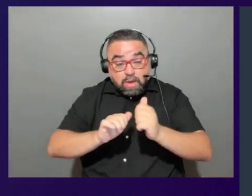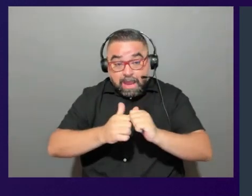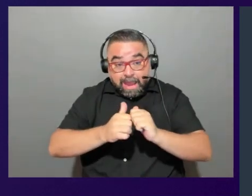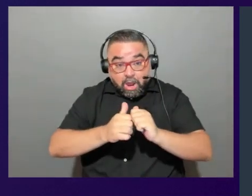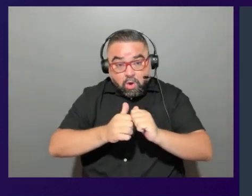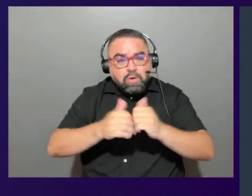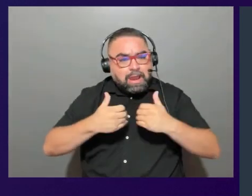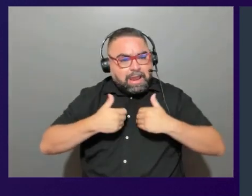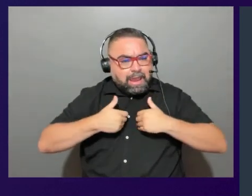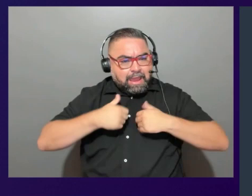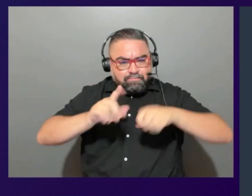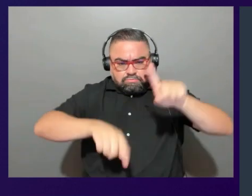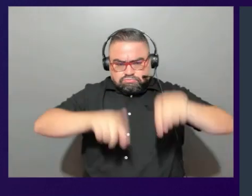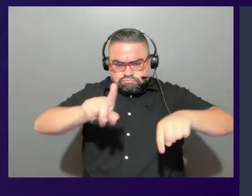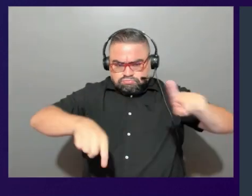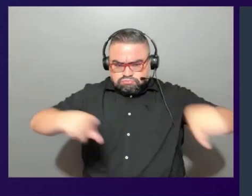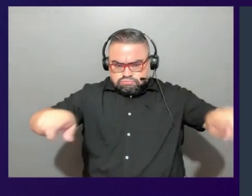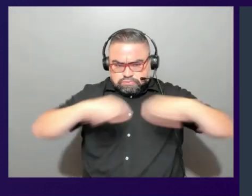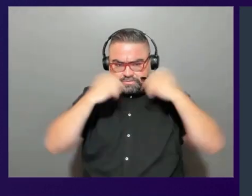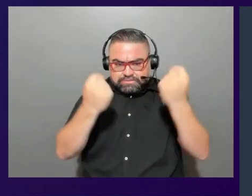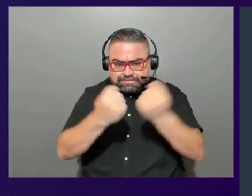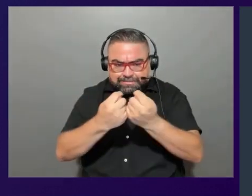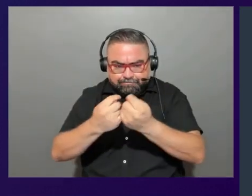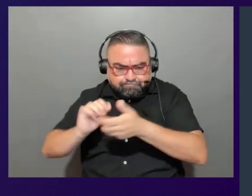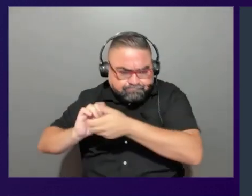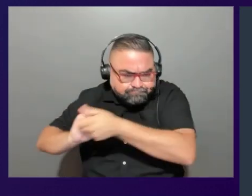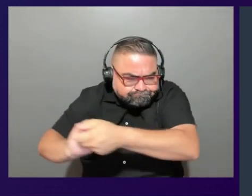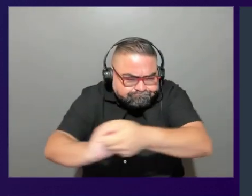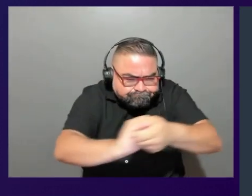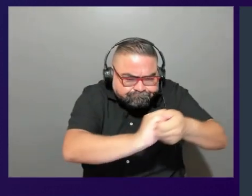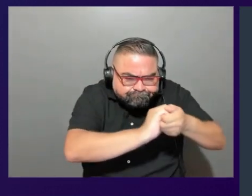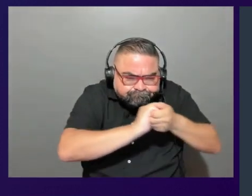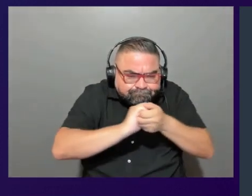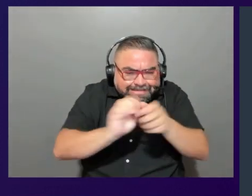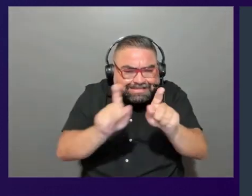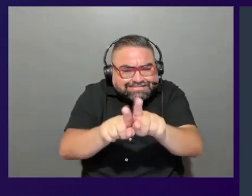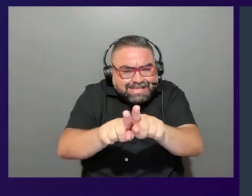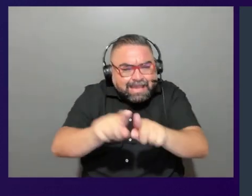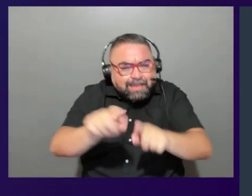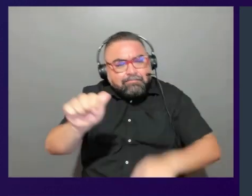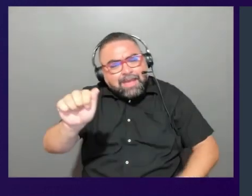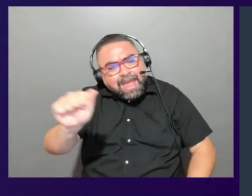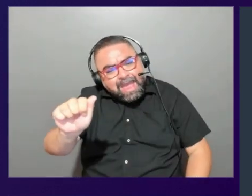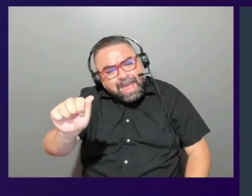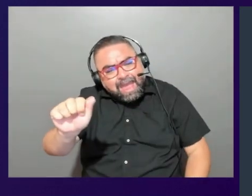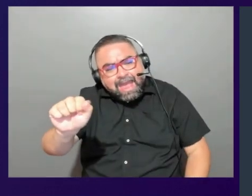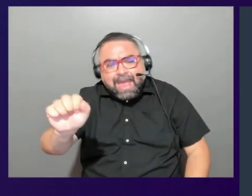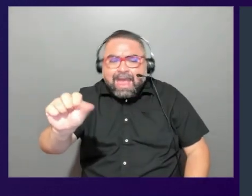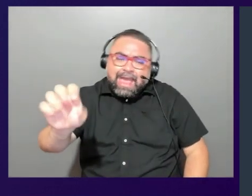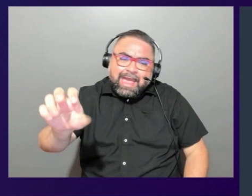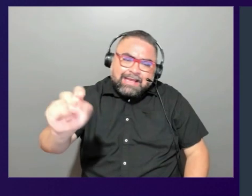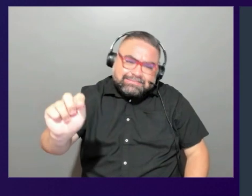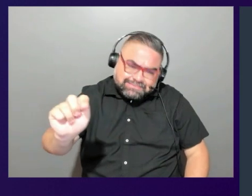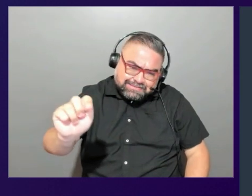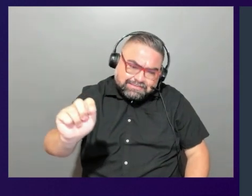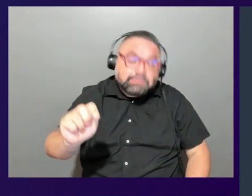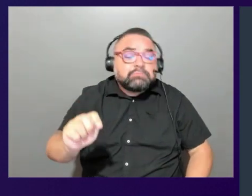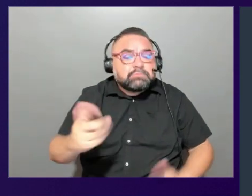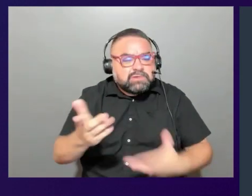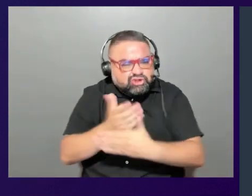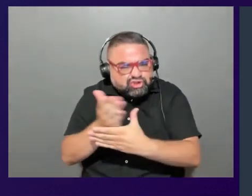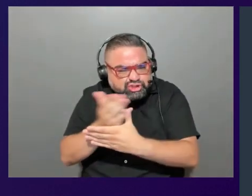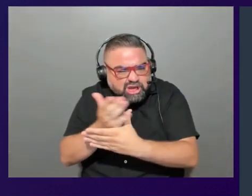who are using the same data assets and often sharing model artifacts. So secure data sharing and interaction